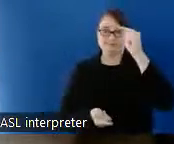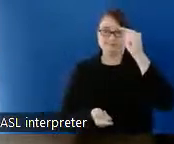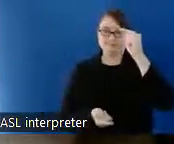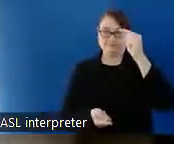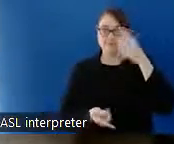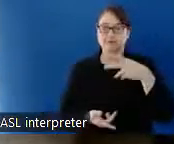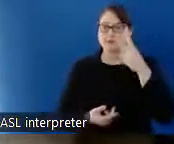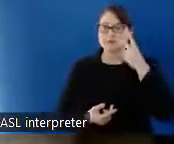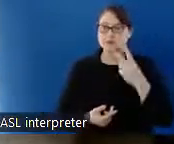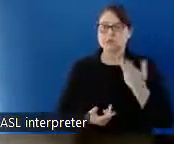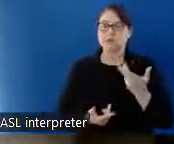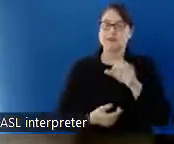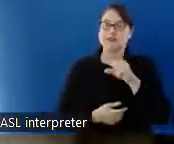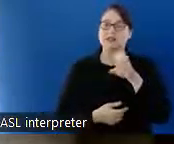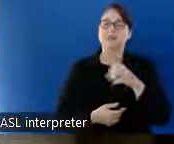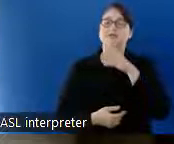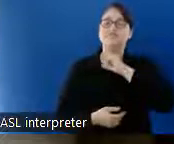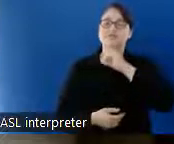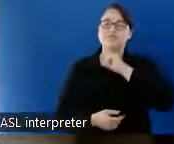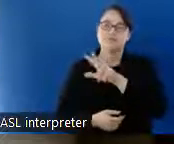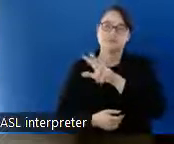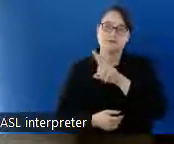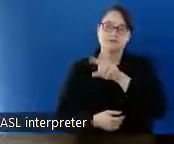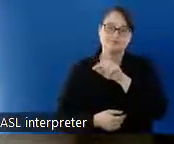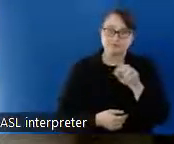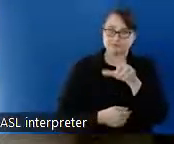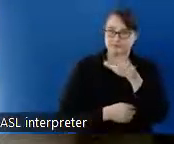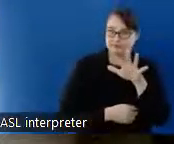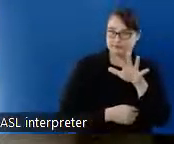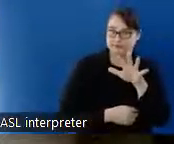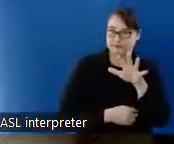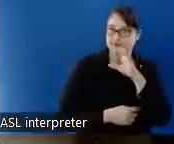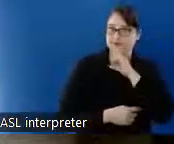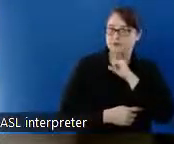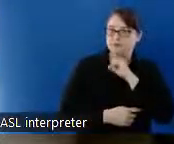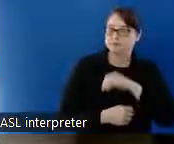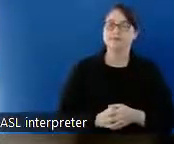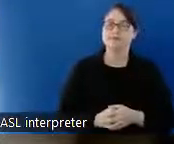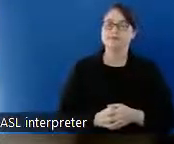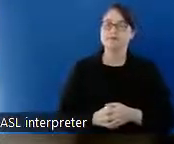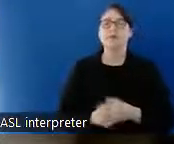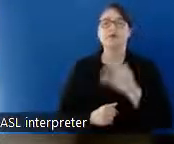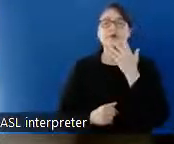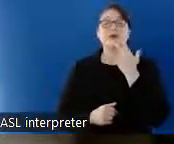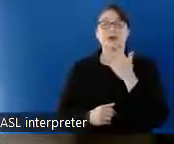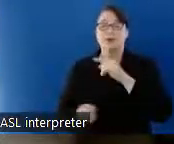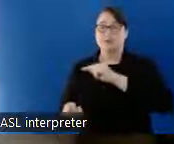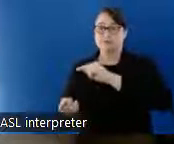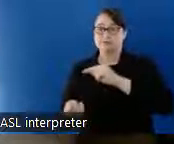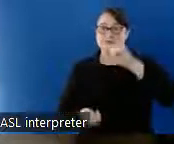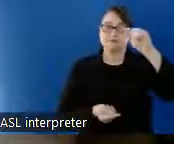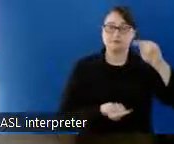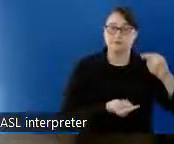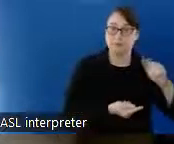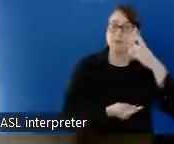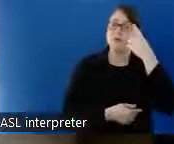which represents cases aged 31 to 35 years of age. These bars are also color-coded for gender percentages. The navy